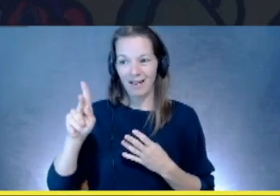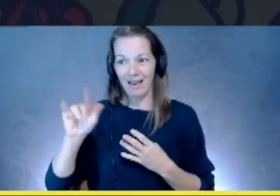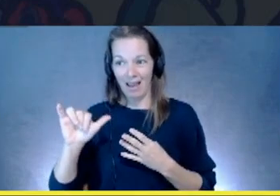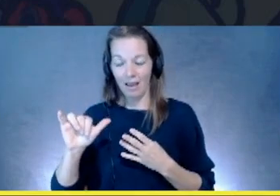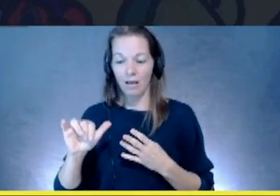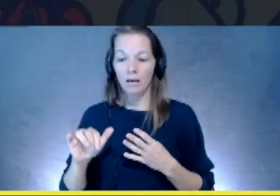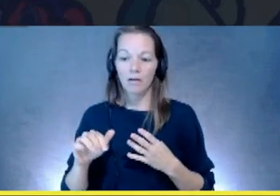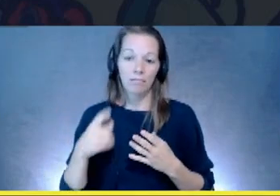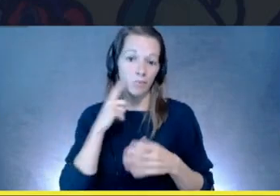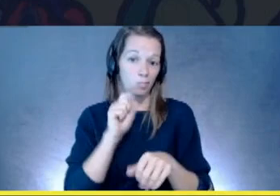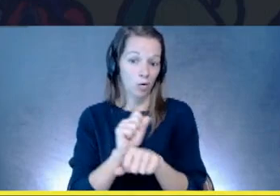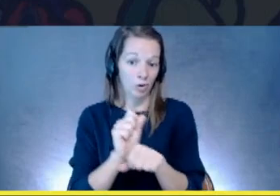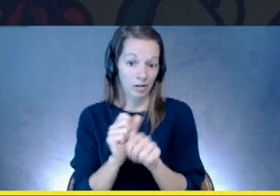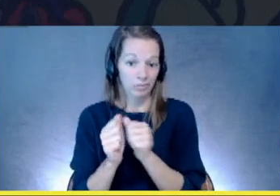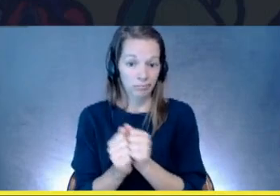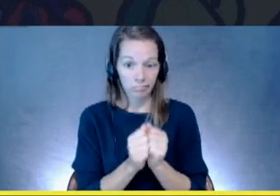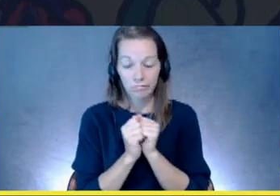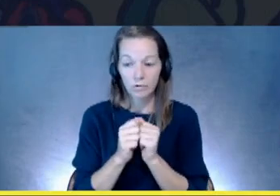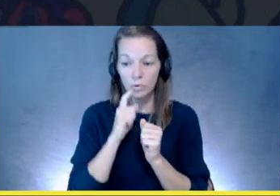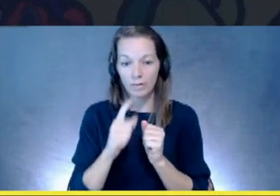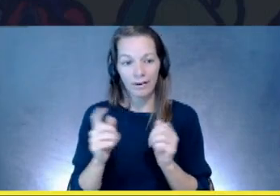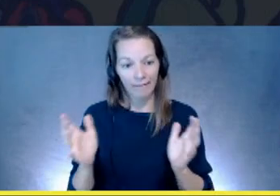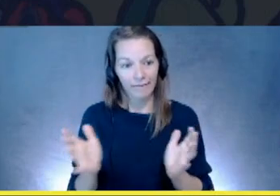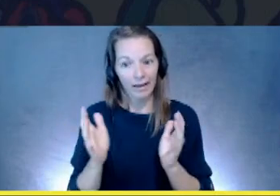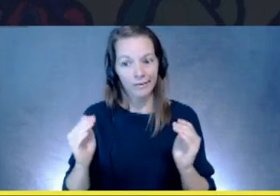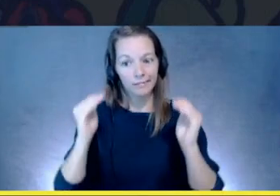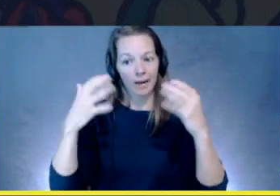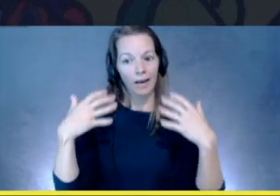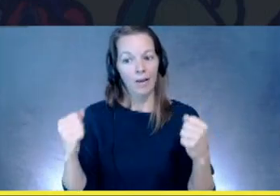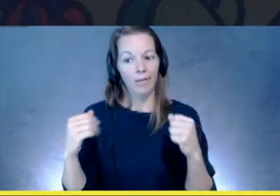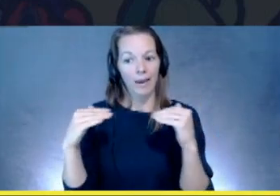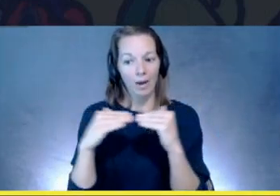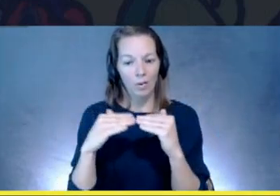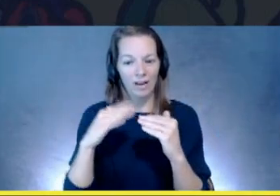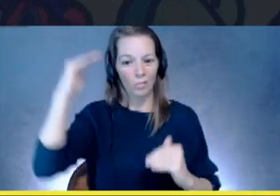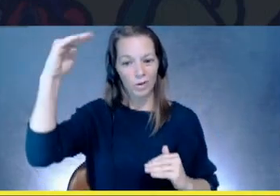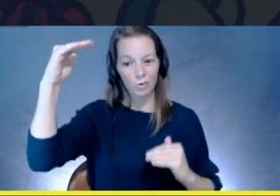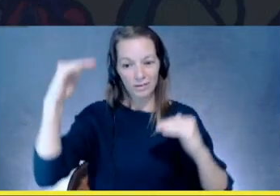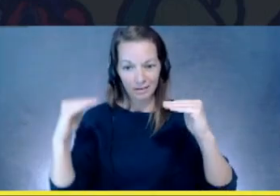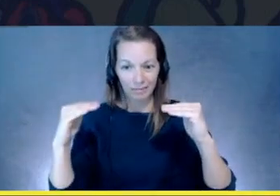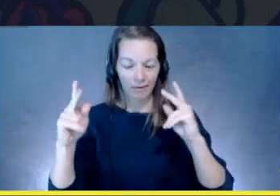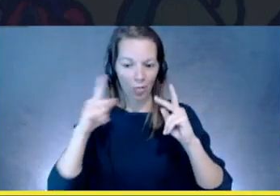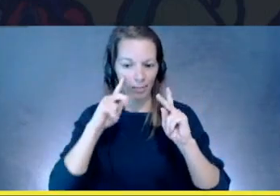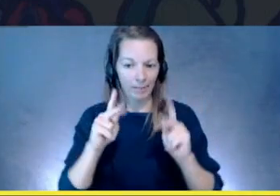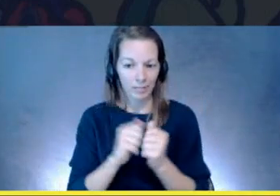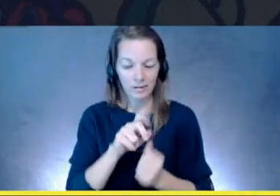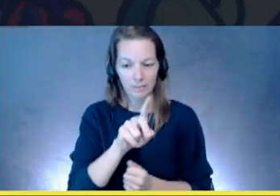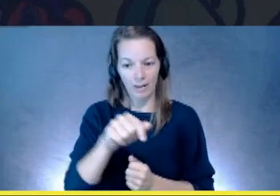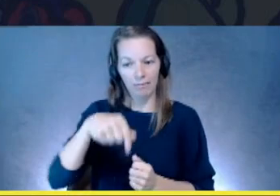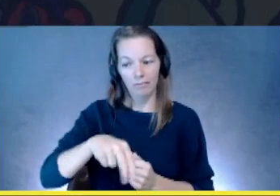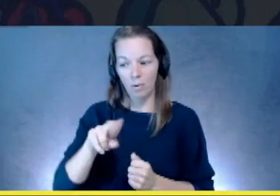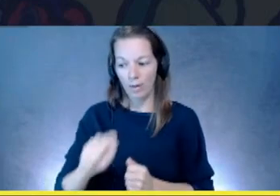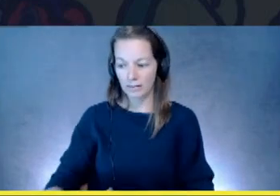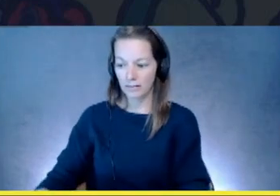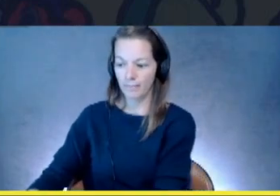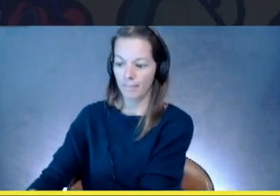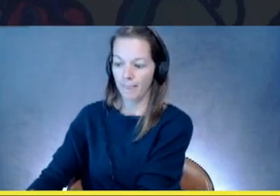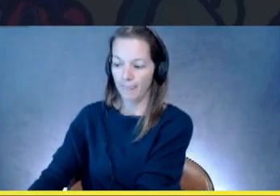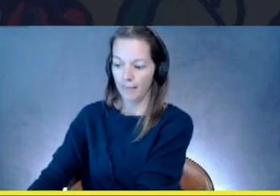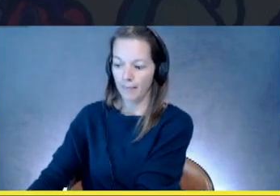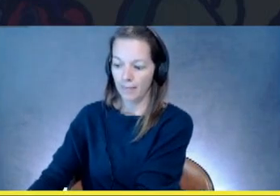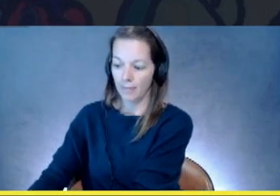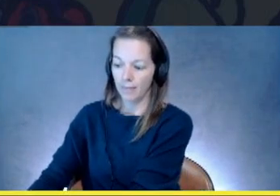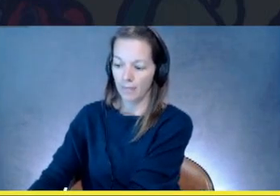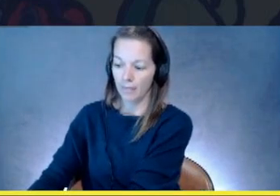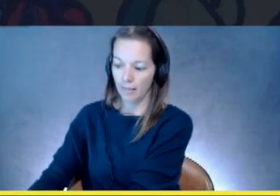for working with us to advance health equity and reduce health disparities for people with disabilities in the United States. Next slide, please.